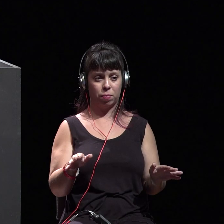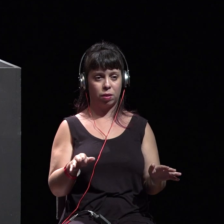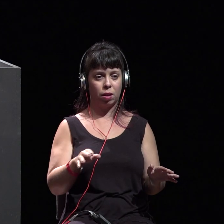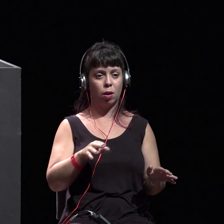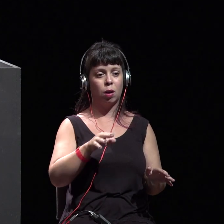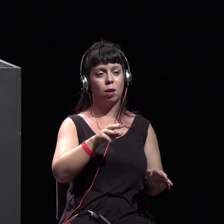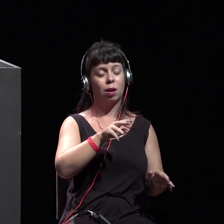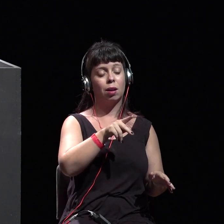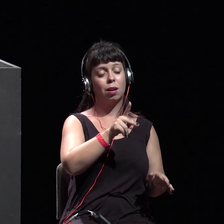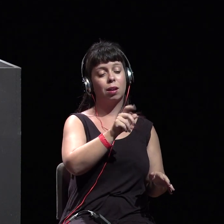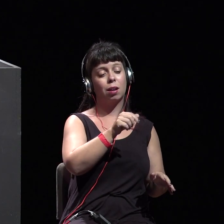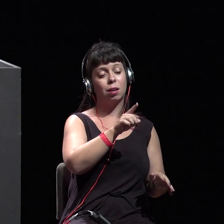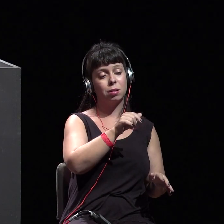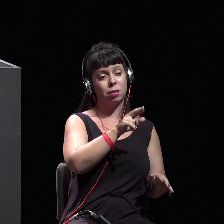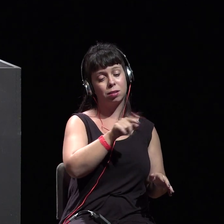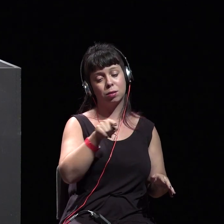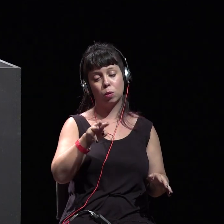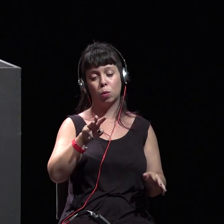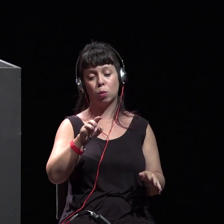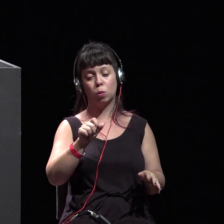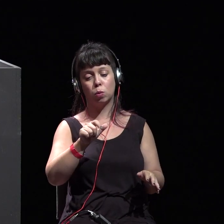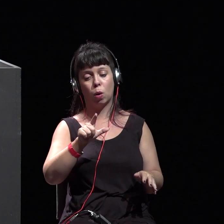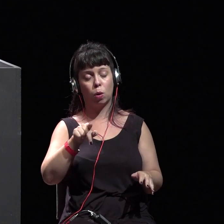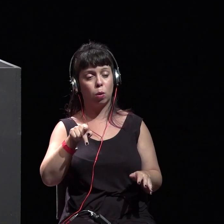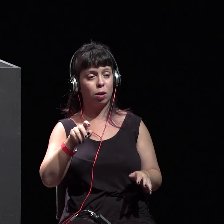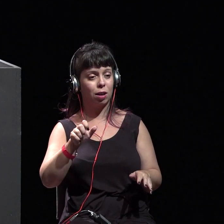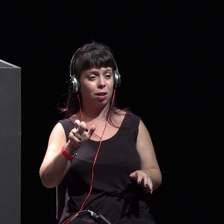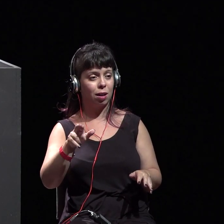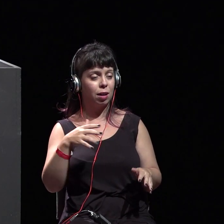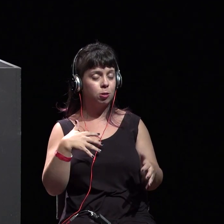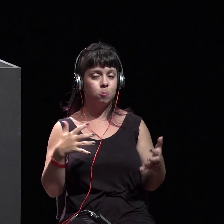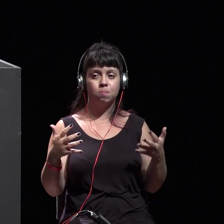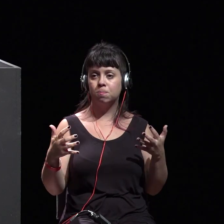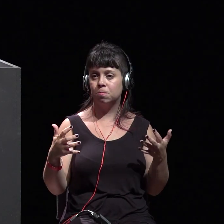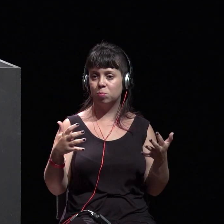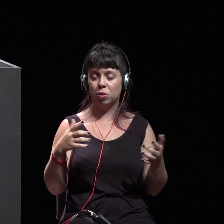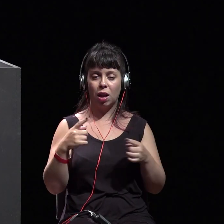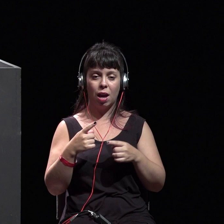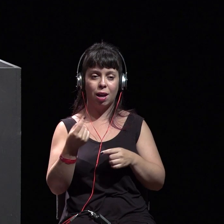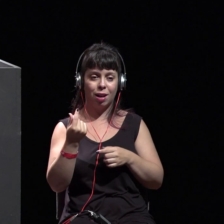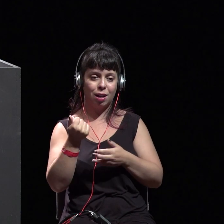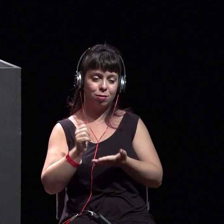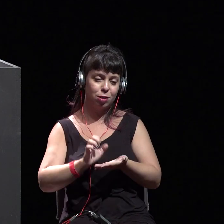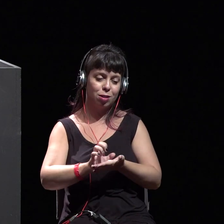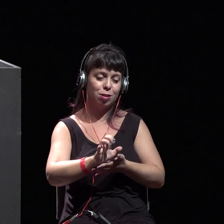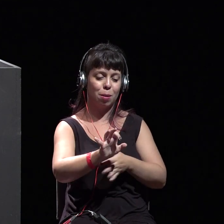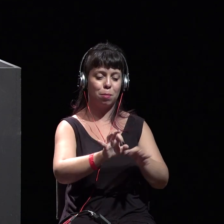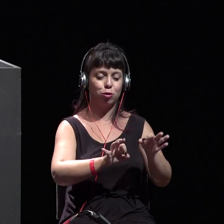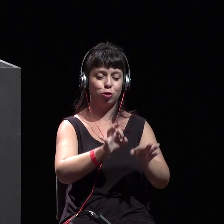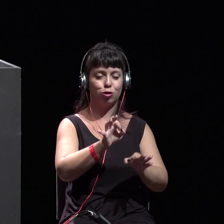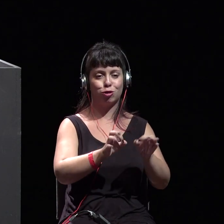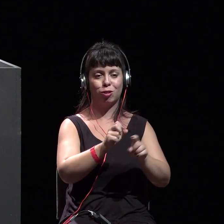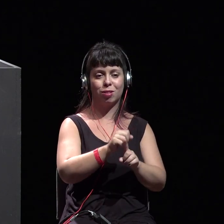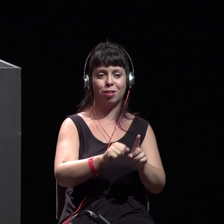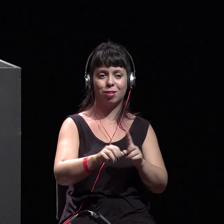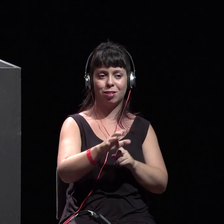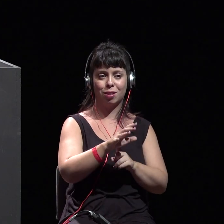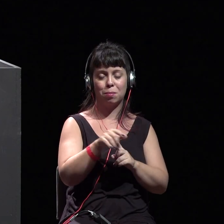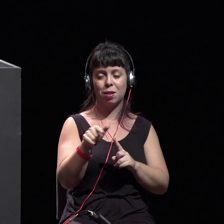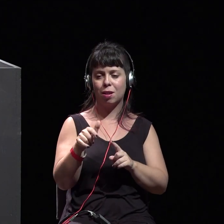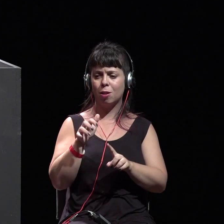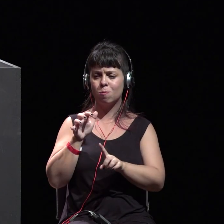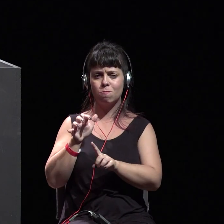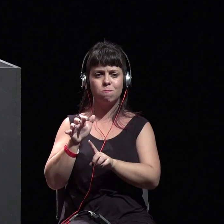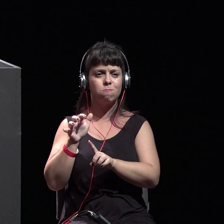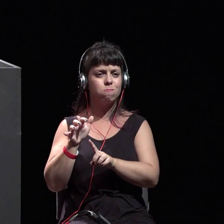projects. On the other hand, he actively uses his influence to hinder social justice from taking place. In fact, the Ford Foundation has a